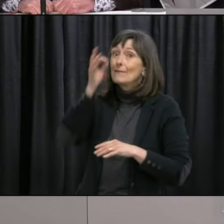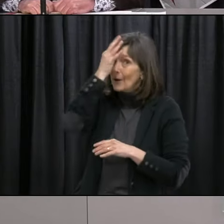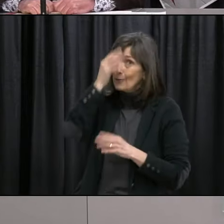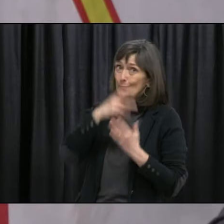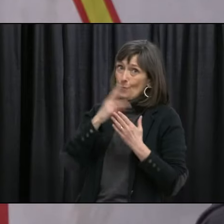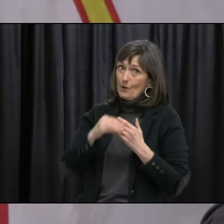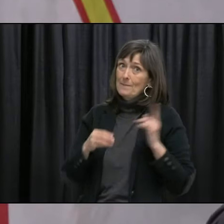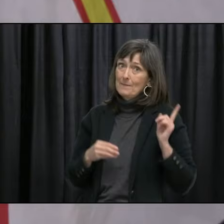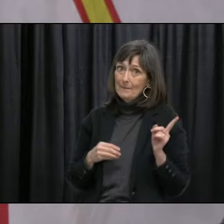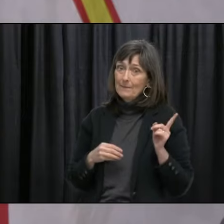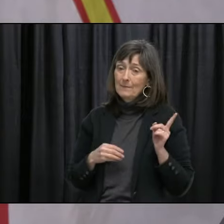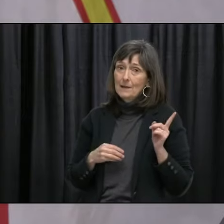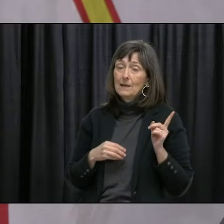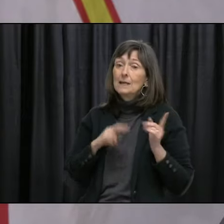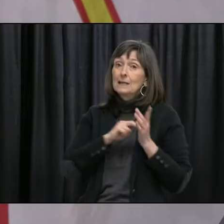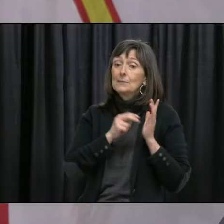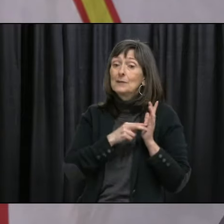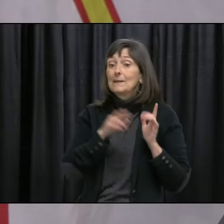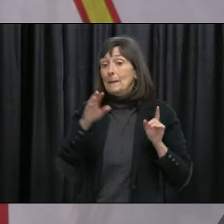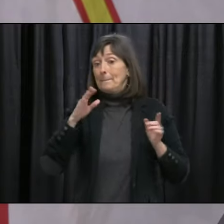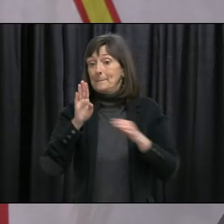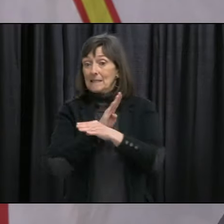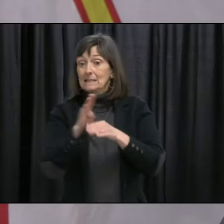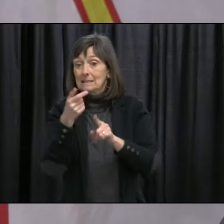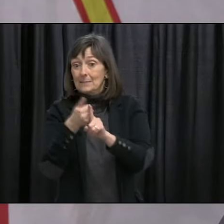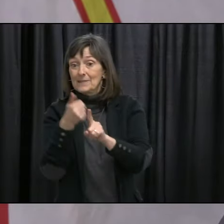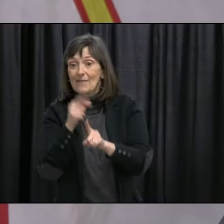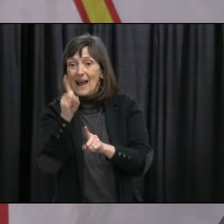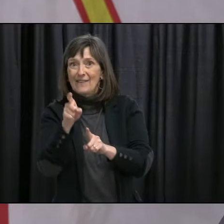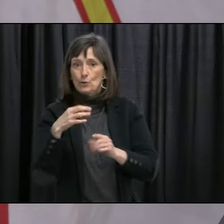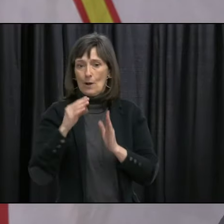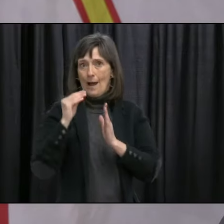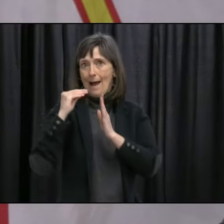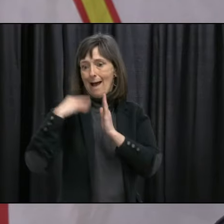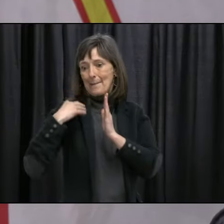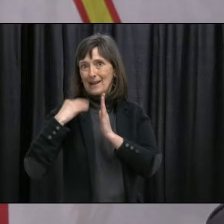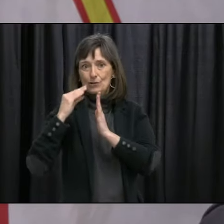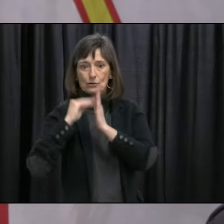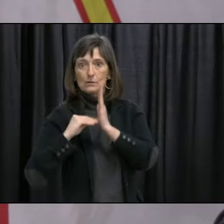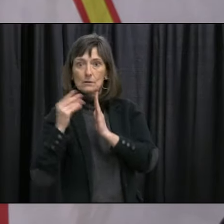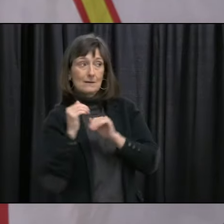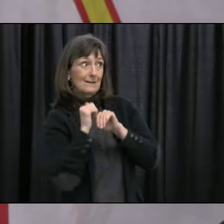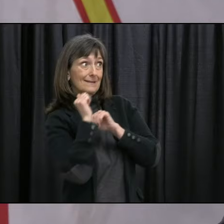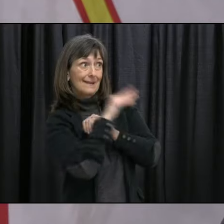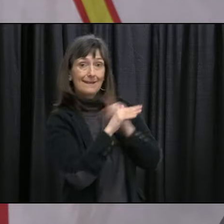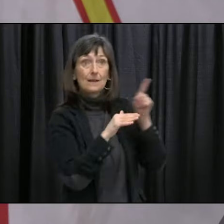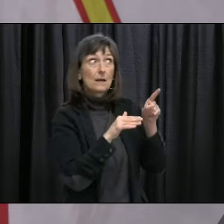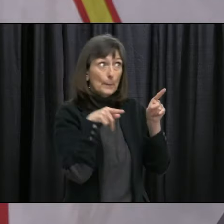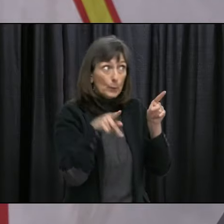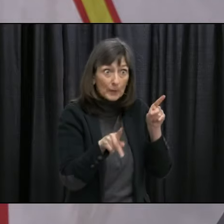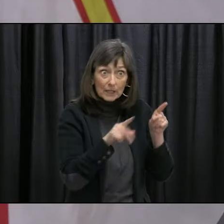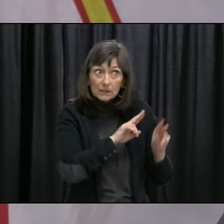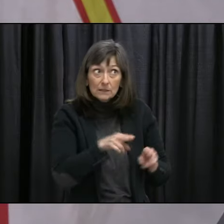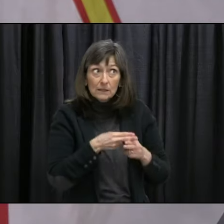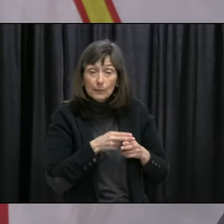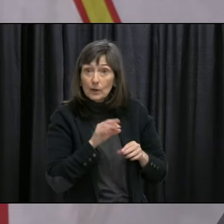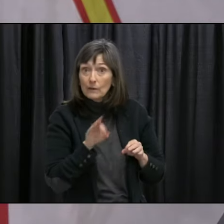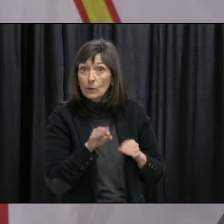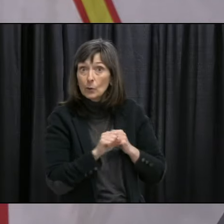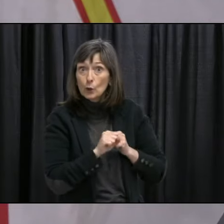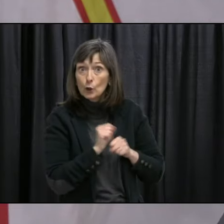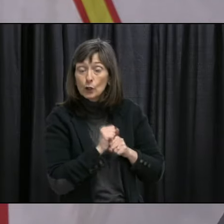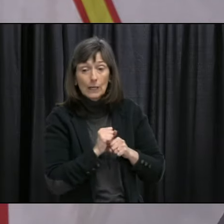in this case, businesses would have to apply. The decision is made if the labor force is available within